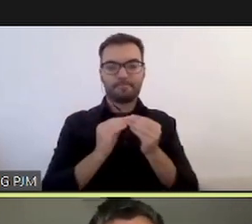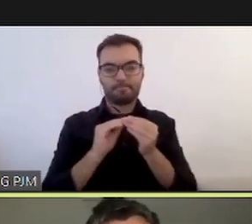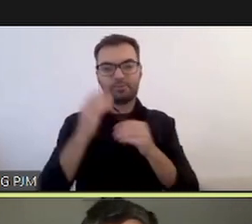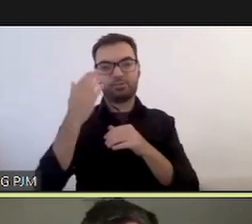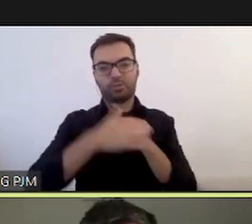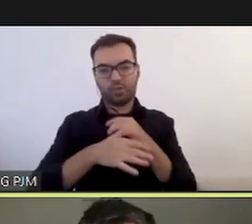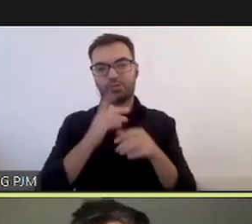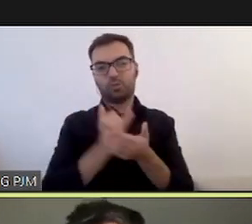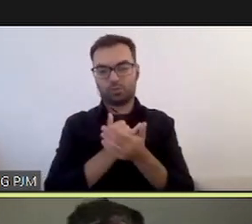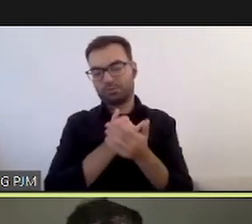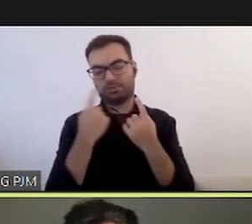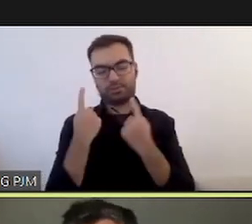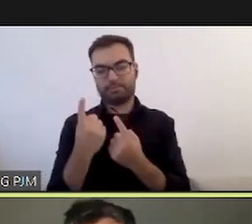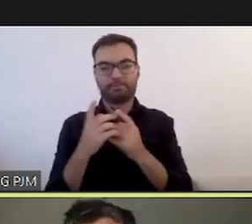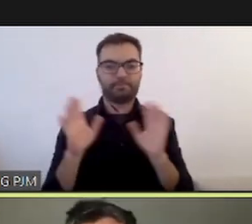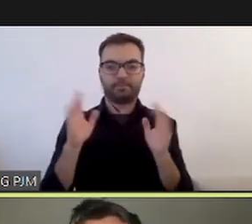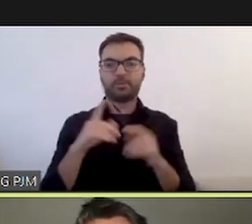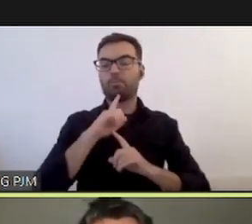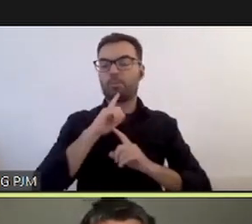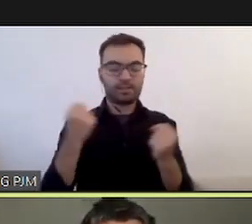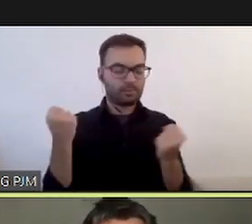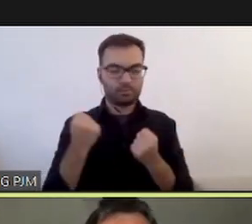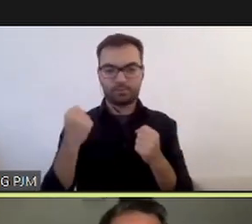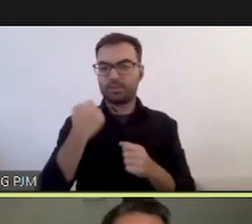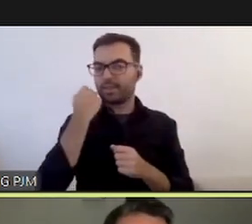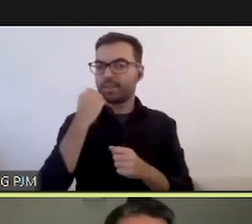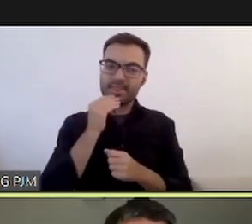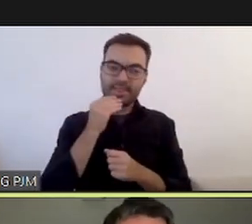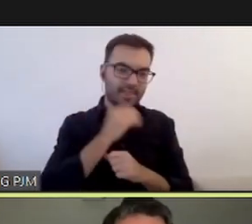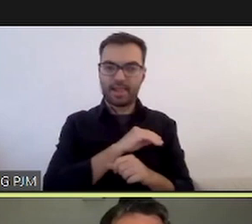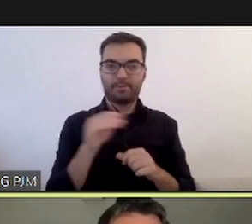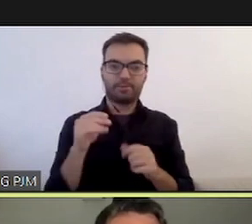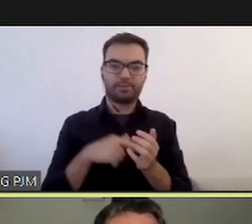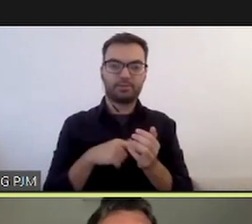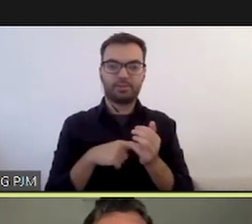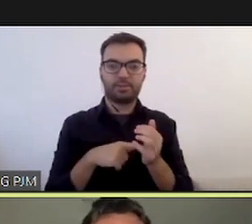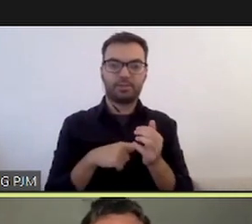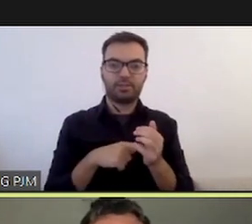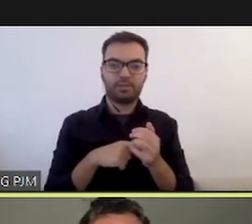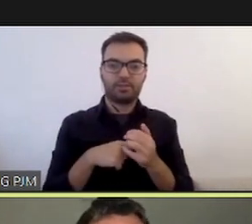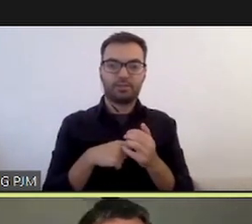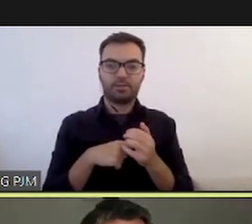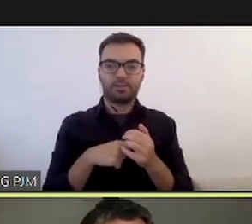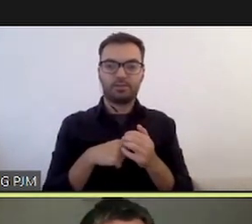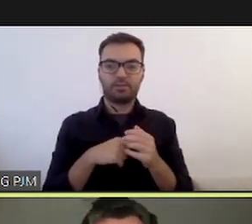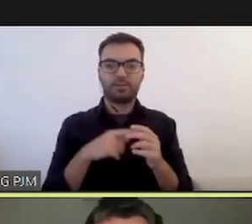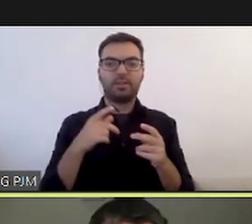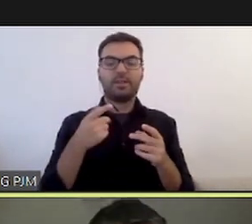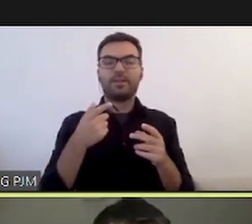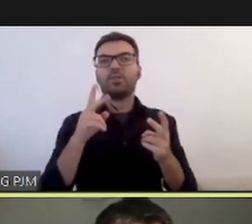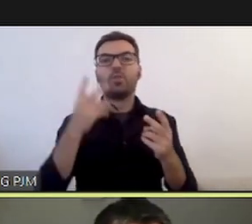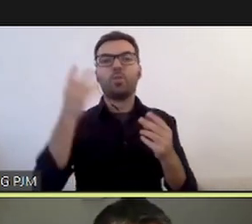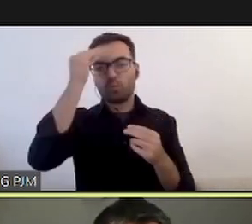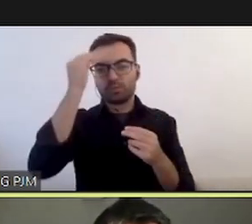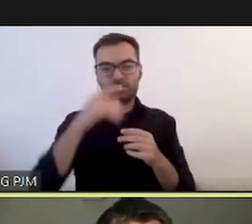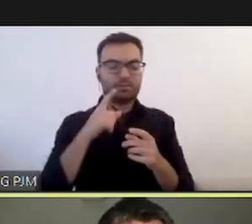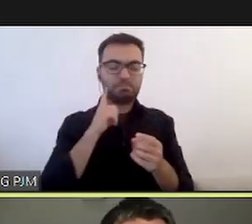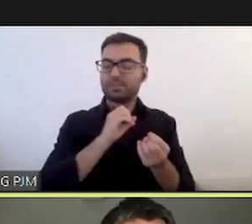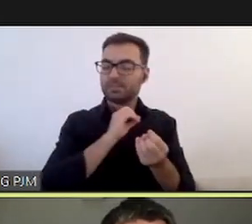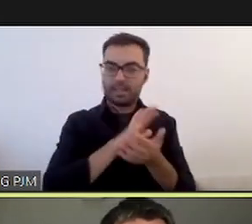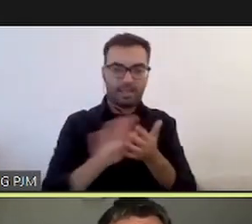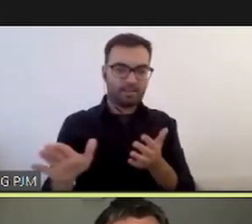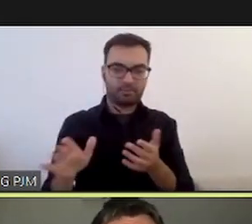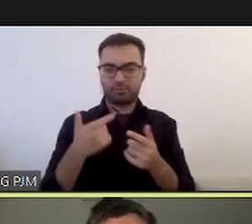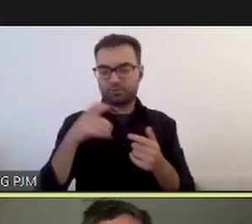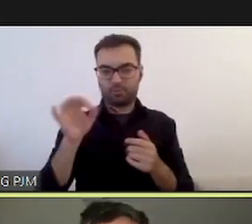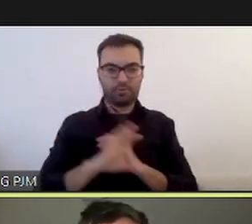to your plan. Totally recommended. Is the best source of the training path. Is it totally for free,